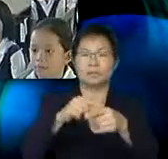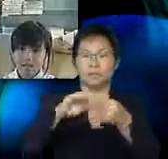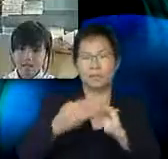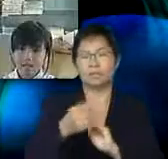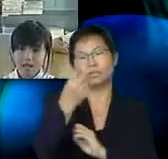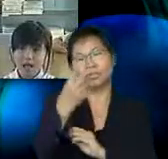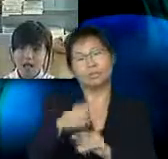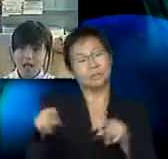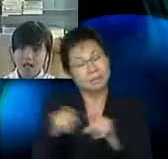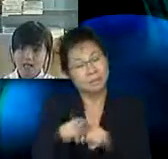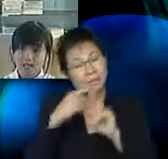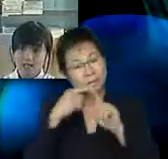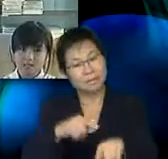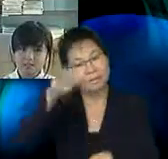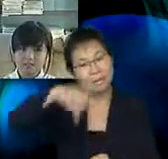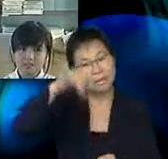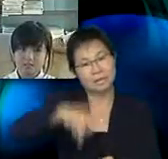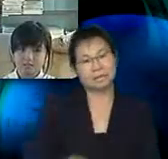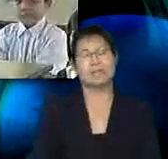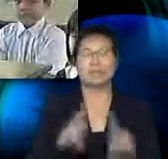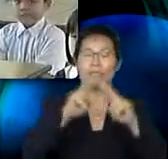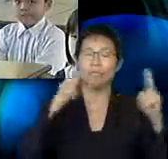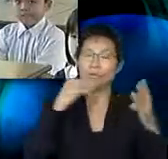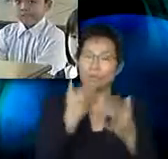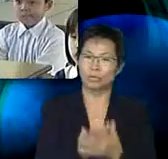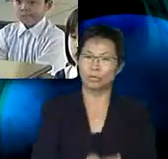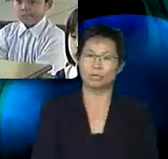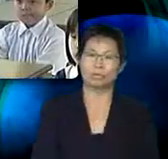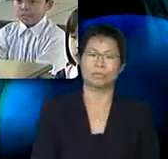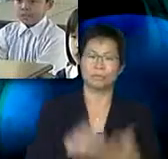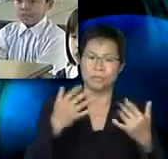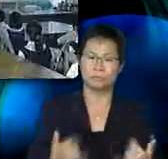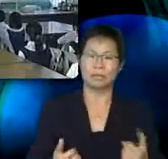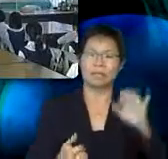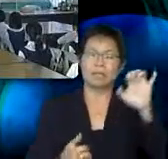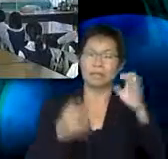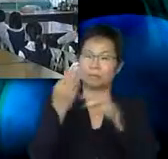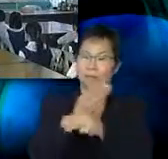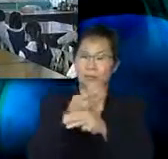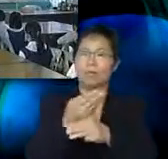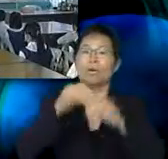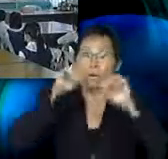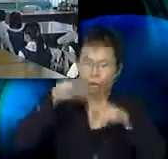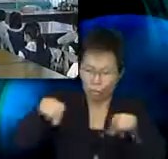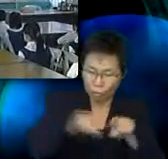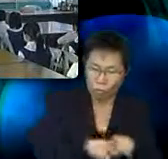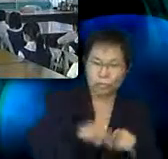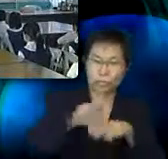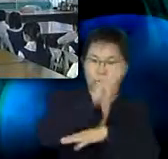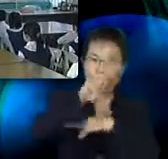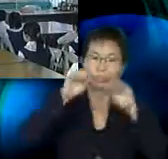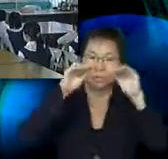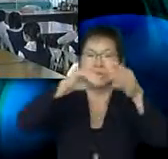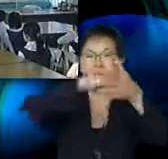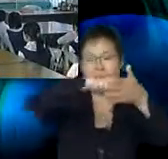Is it the same? Yes. Very good. Now, EMaths may also be used to teach